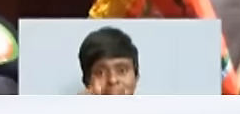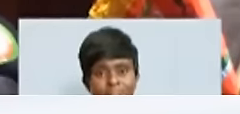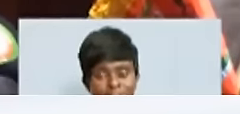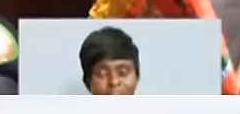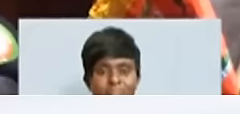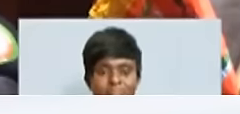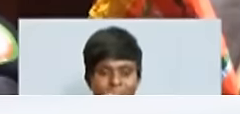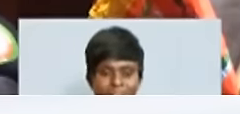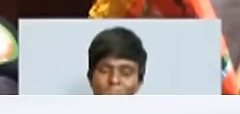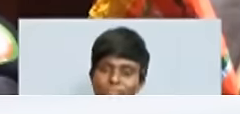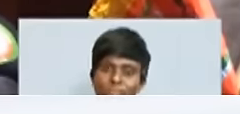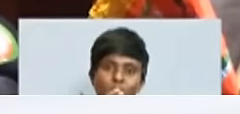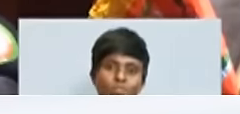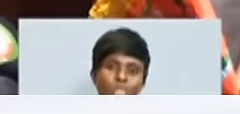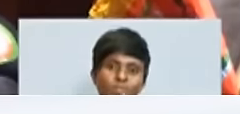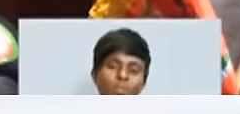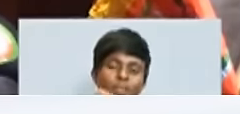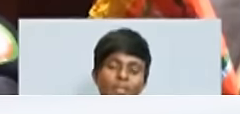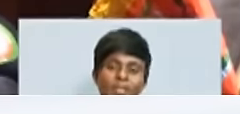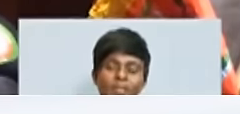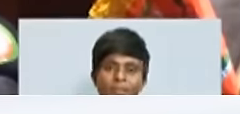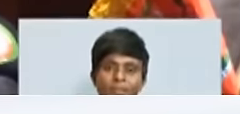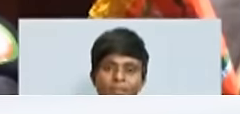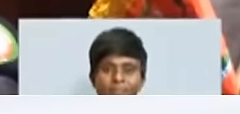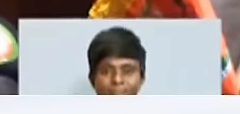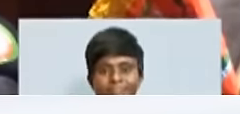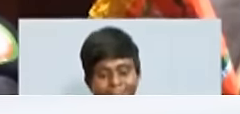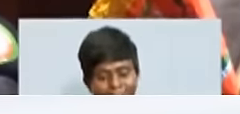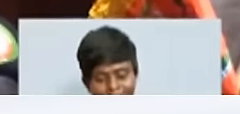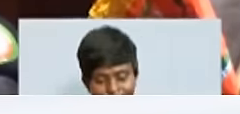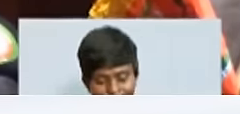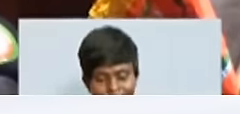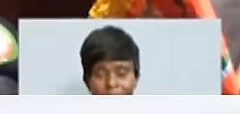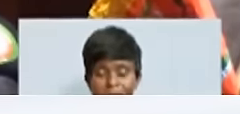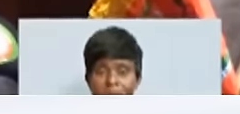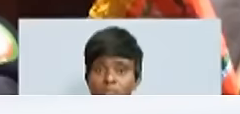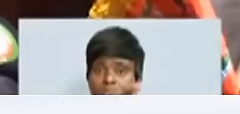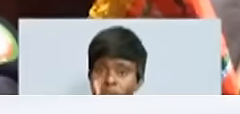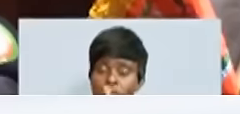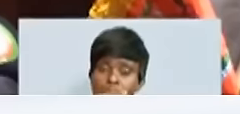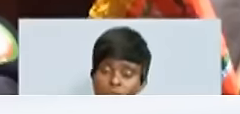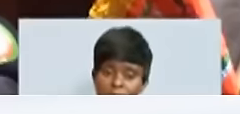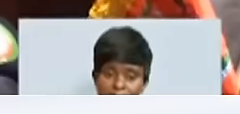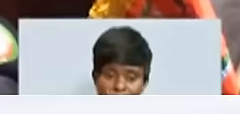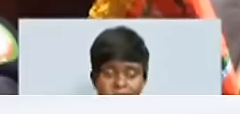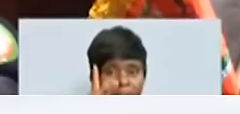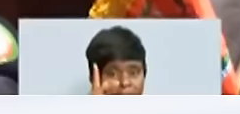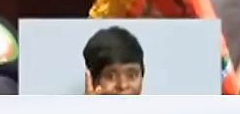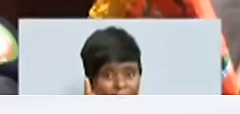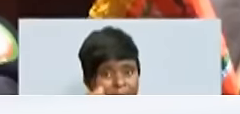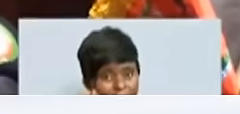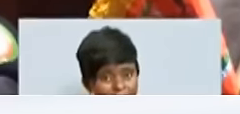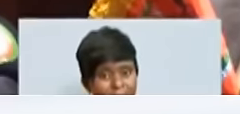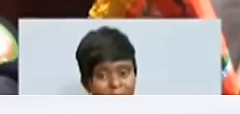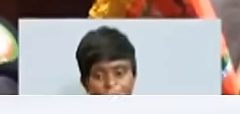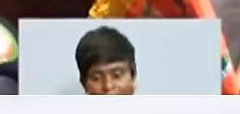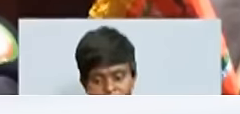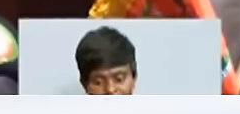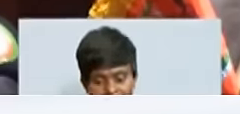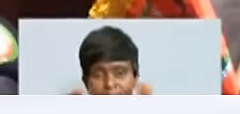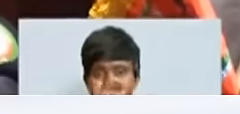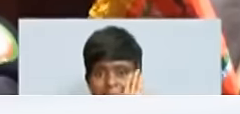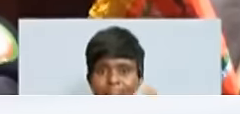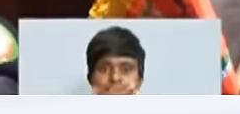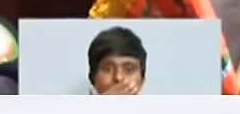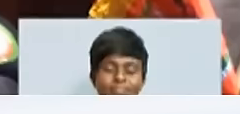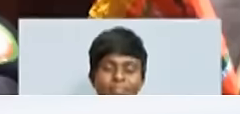stand must be for good and integrity. Every effort to uphold democracy and constitutionalism assures